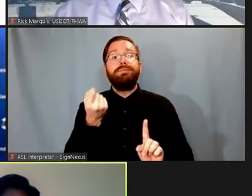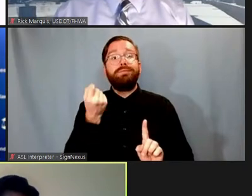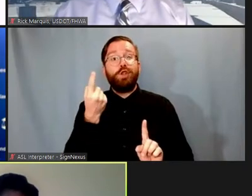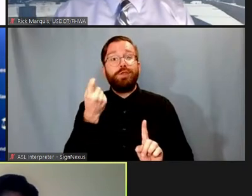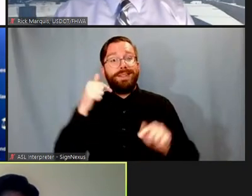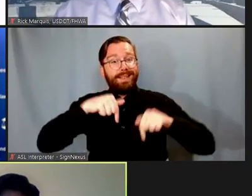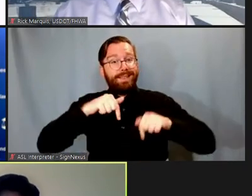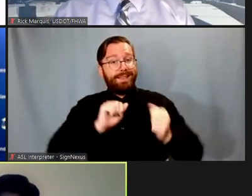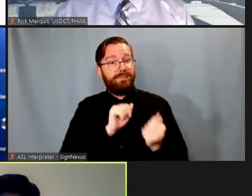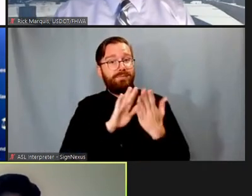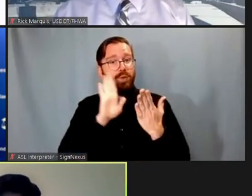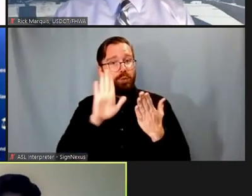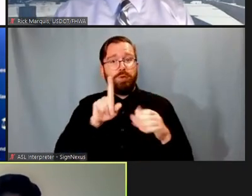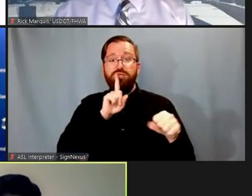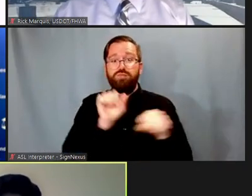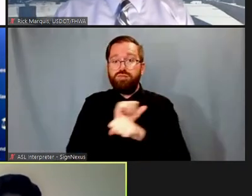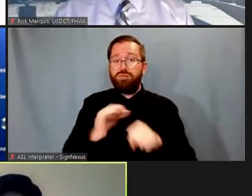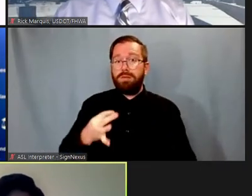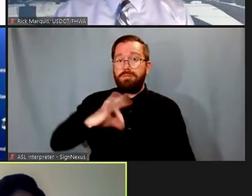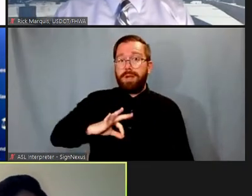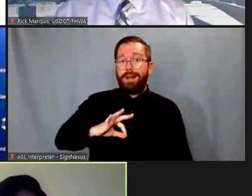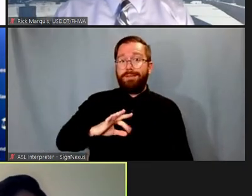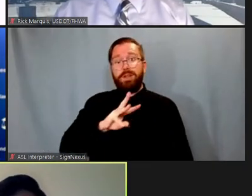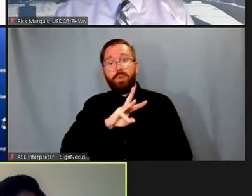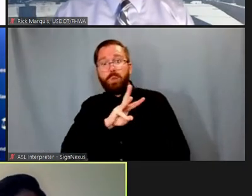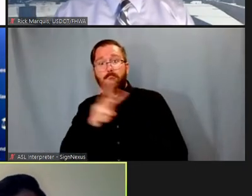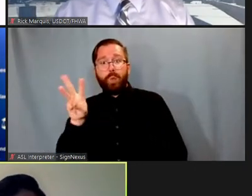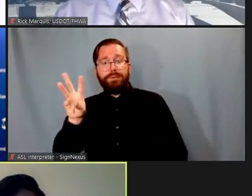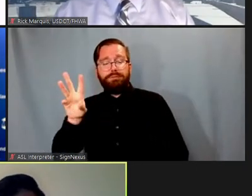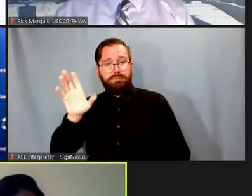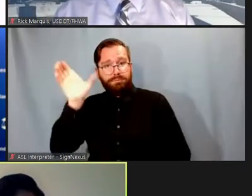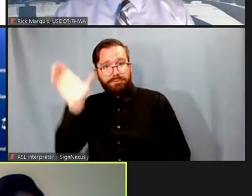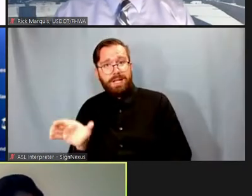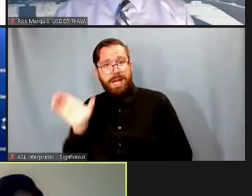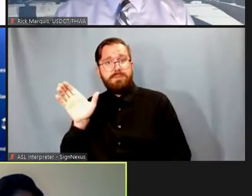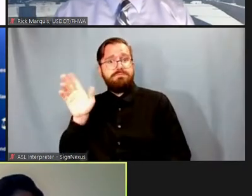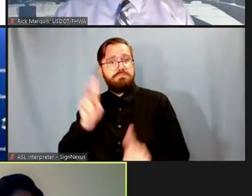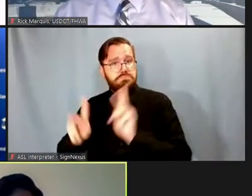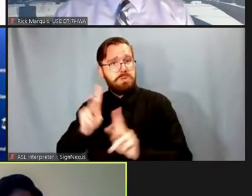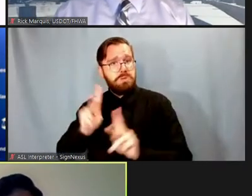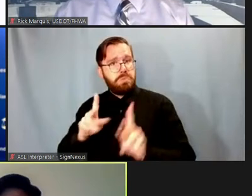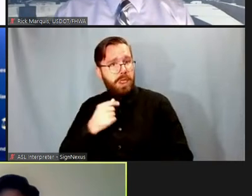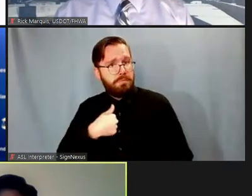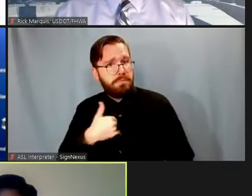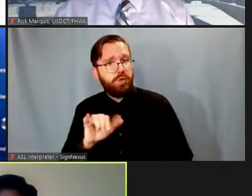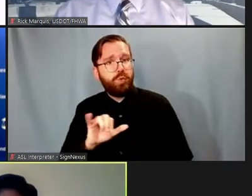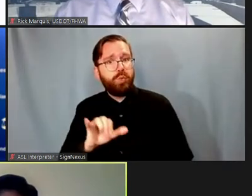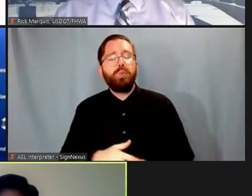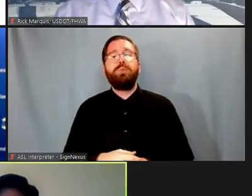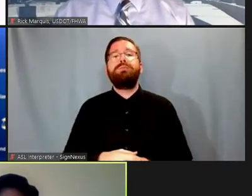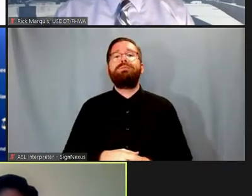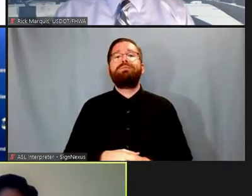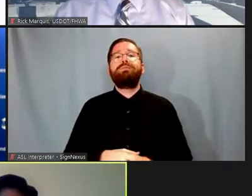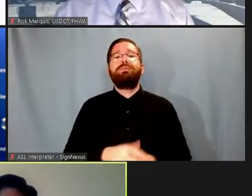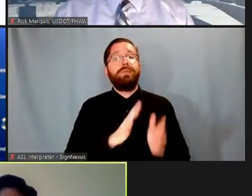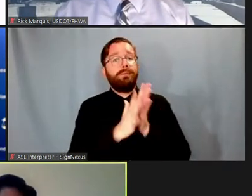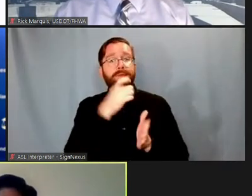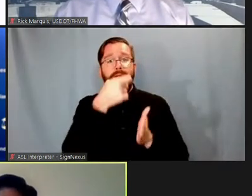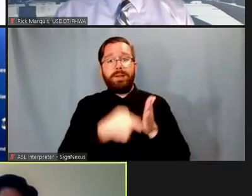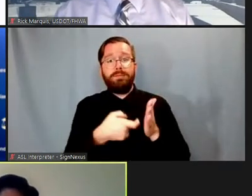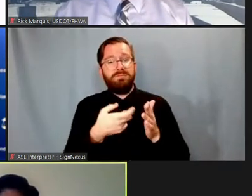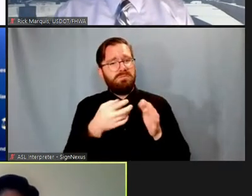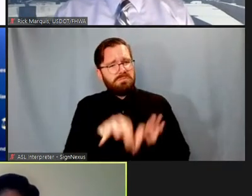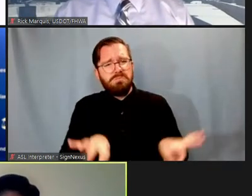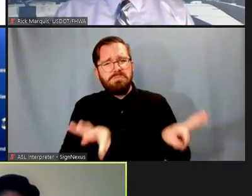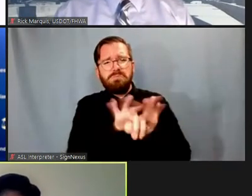would benefit my west side neighbors and me congestion pricing is vital because if set up for success it will raise